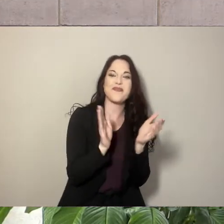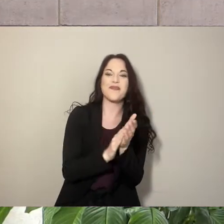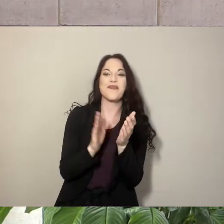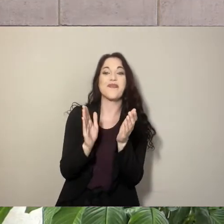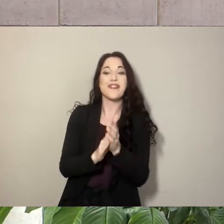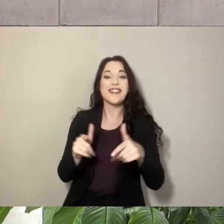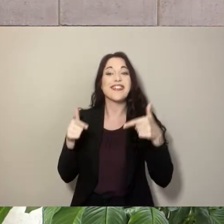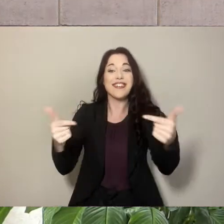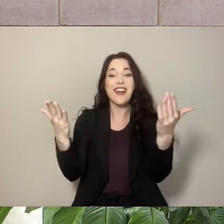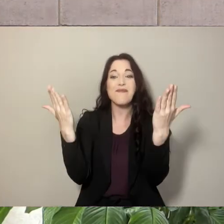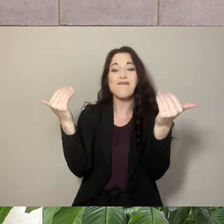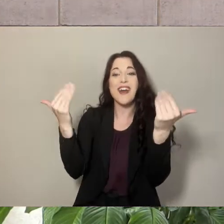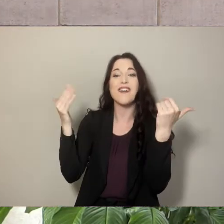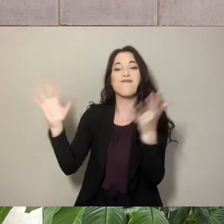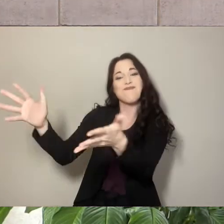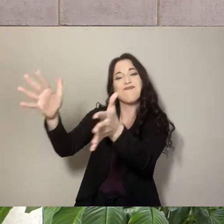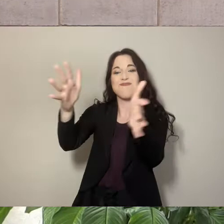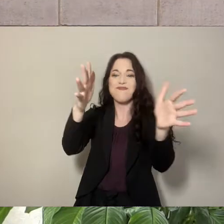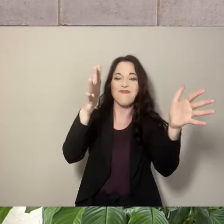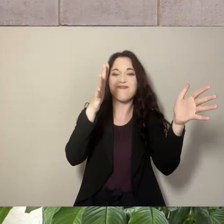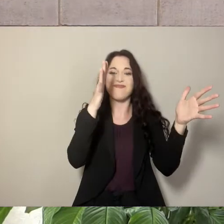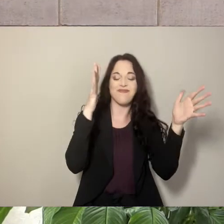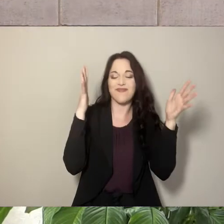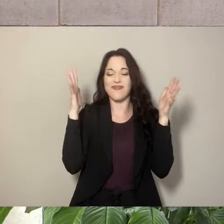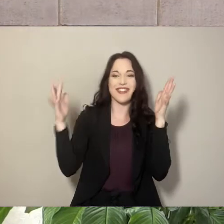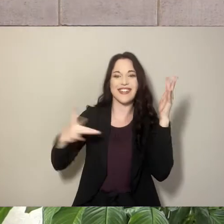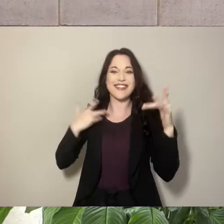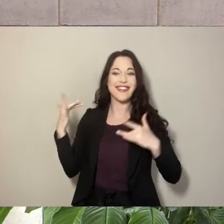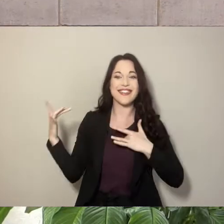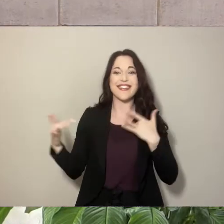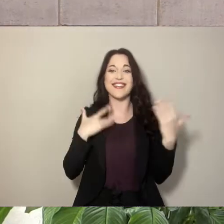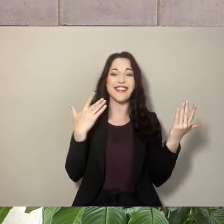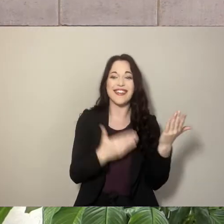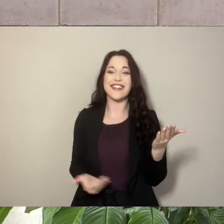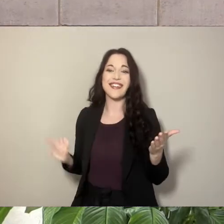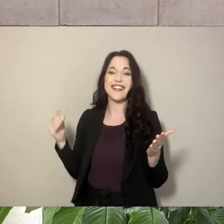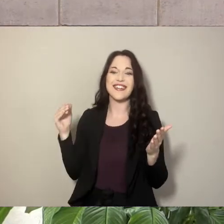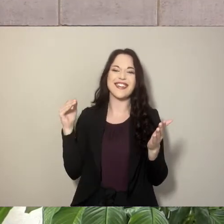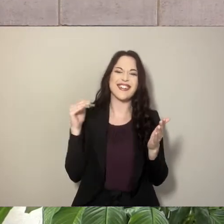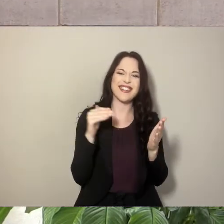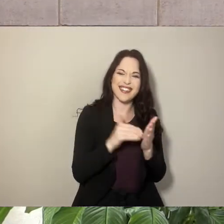Clap those hands. Clap. Let's go one more time. Come on.